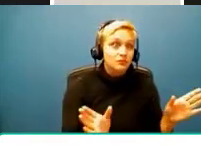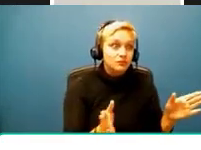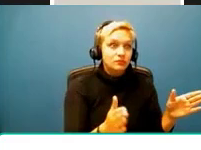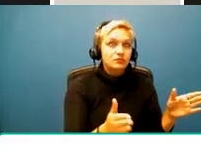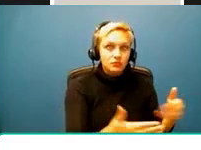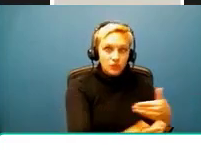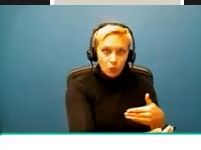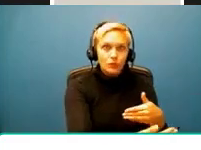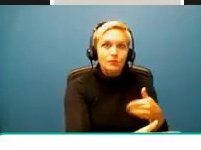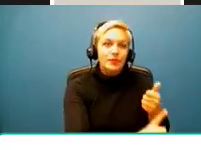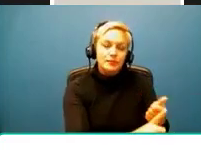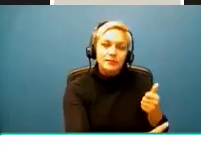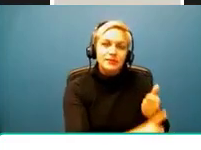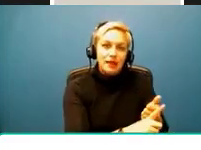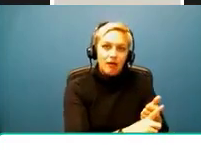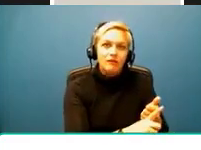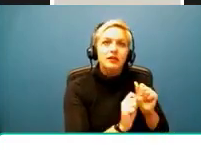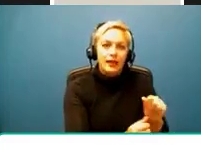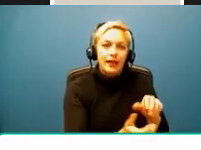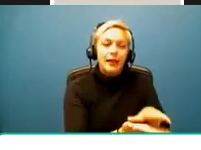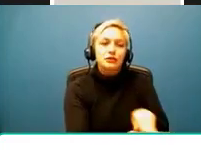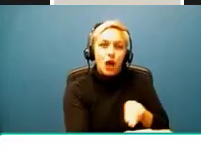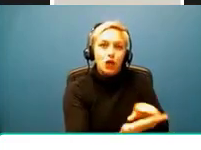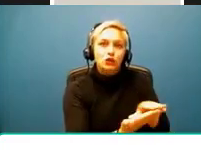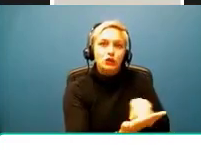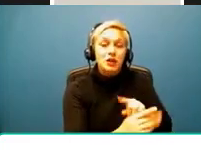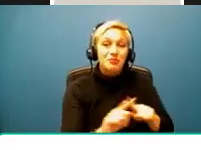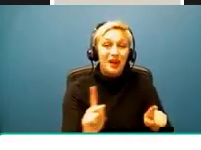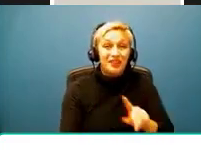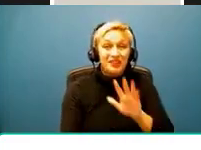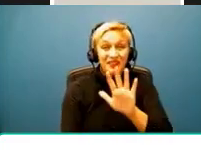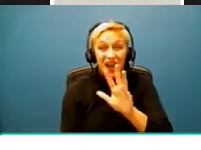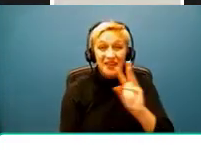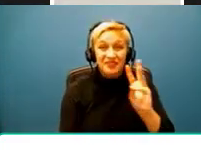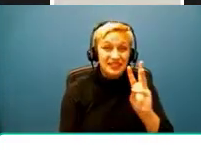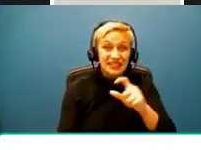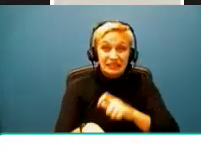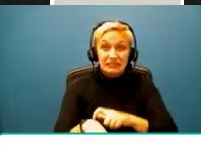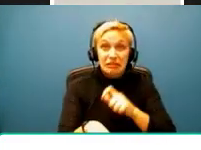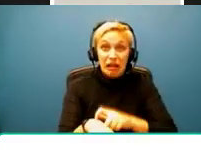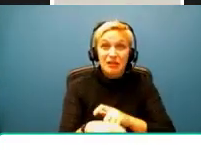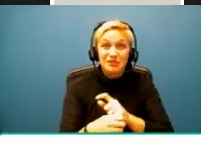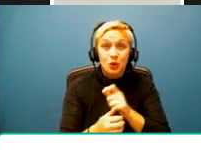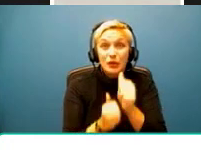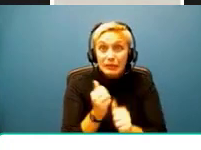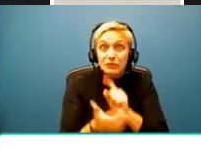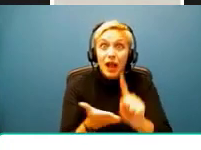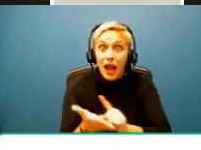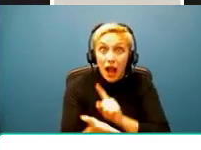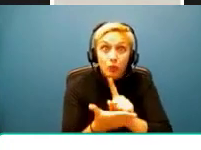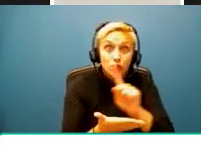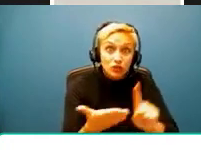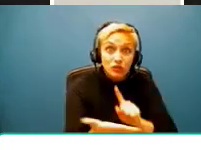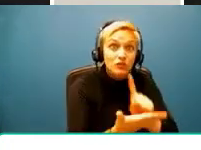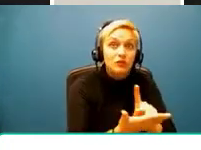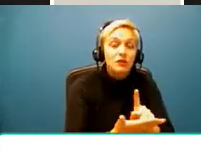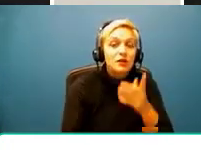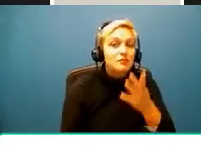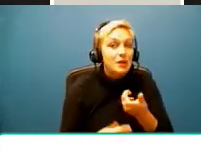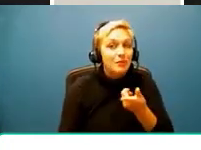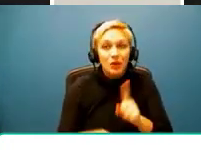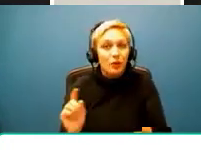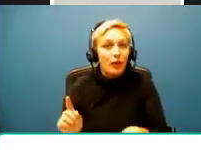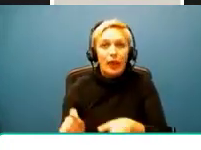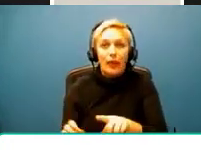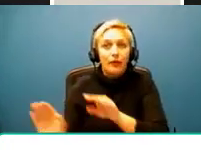not necessarily going to be able to move the student to that room, so they might have to be in a room by themselves, and you might need